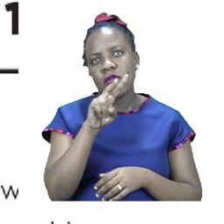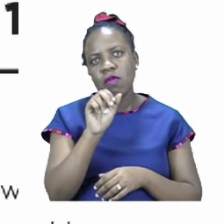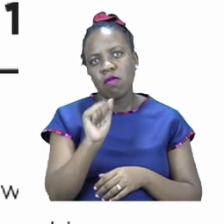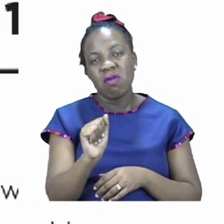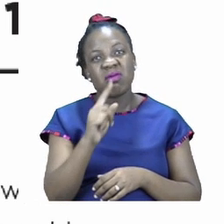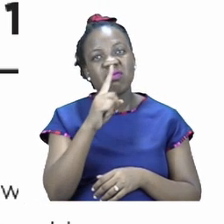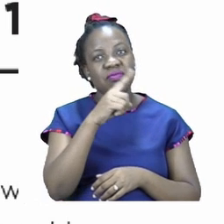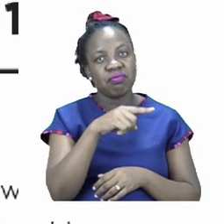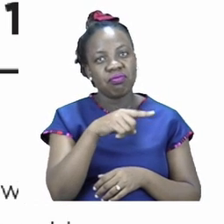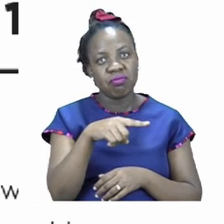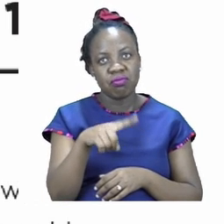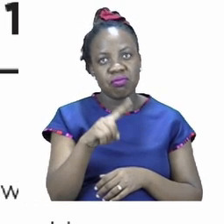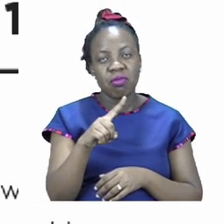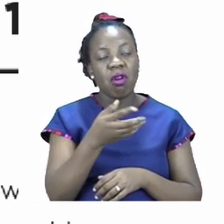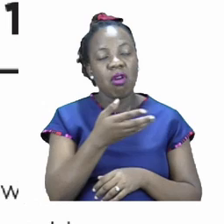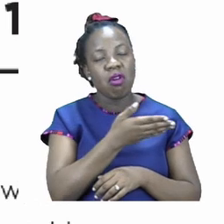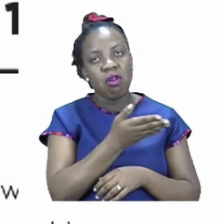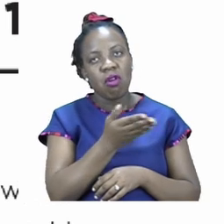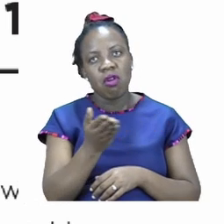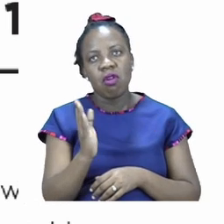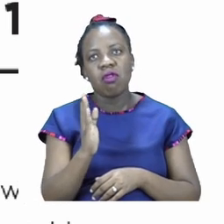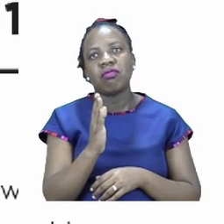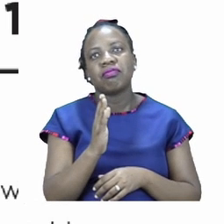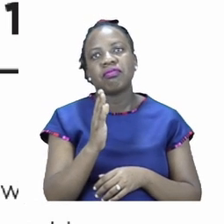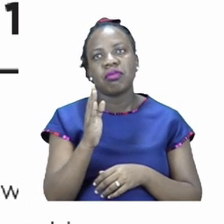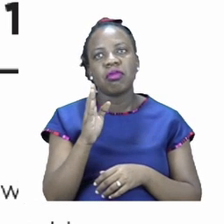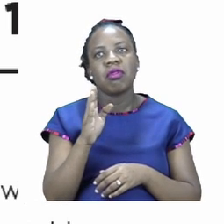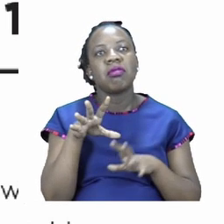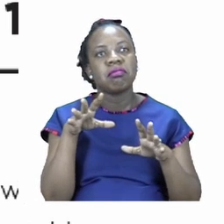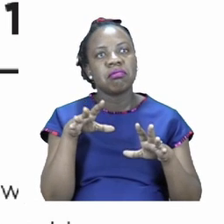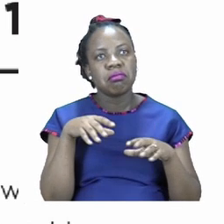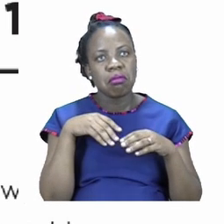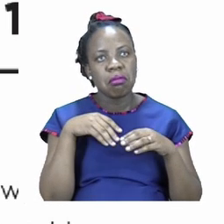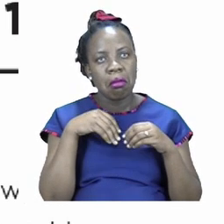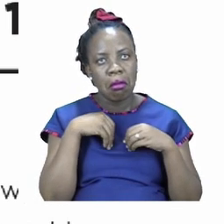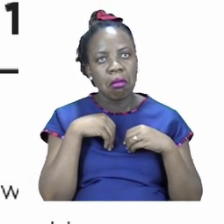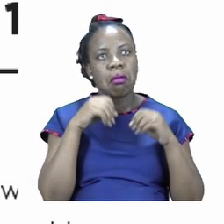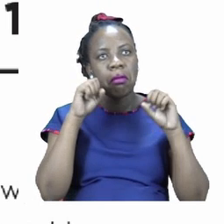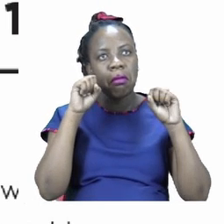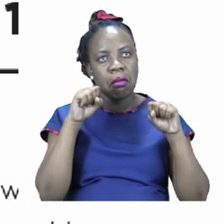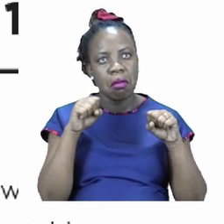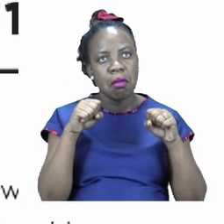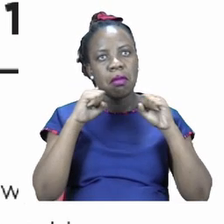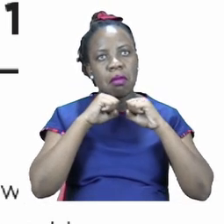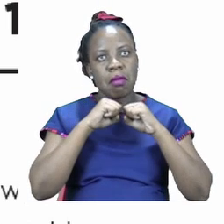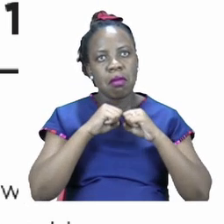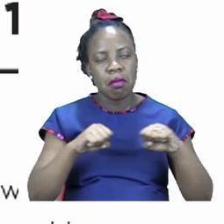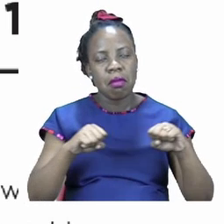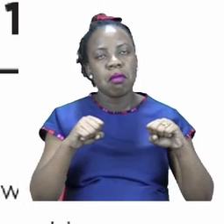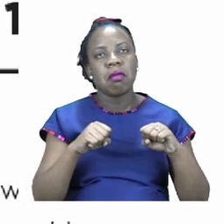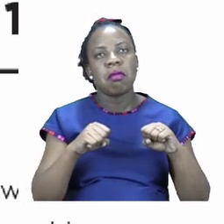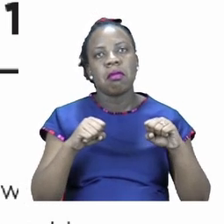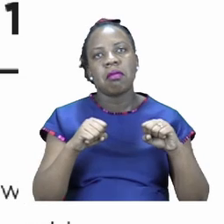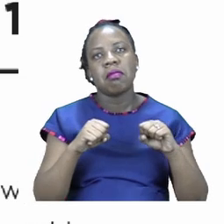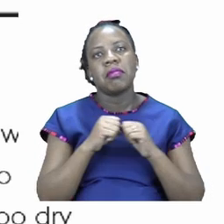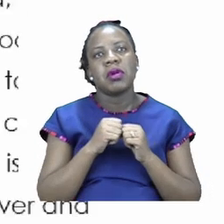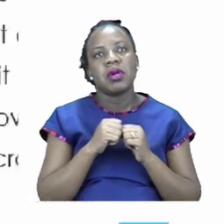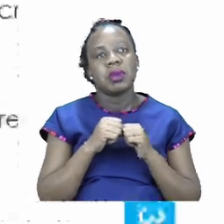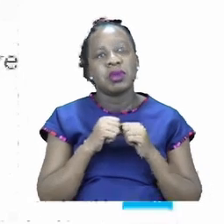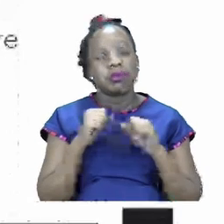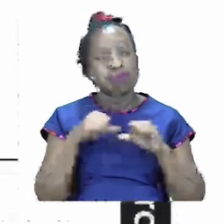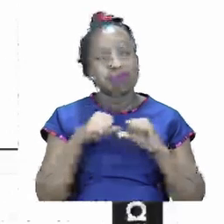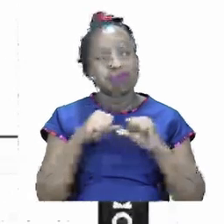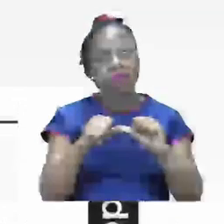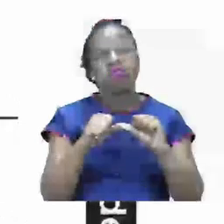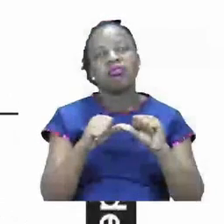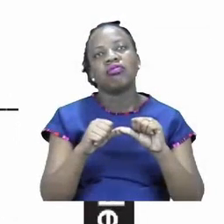I'm sure we all know a very wise woman in our communities. So now that we are done